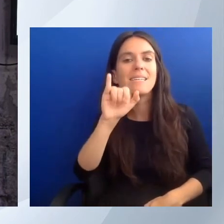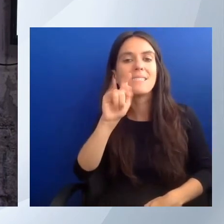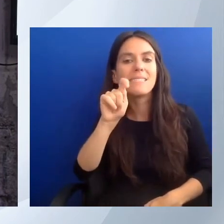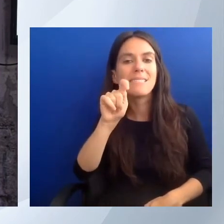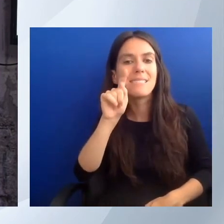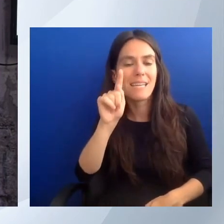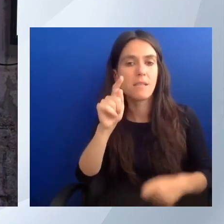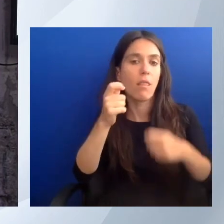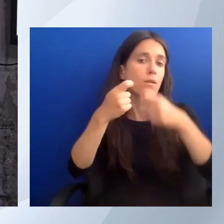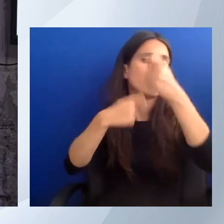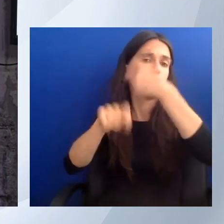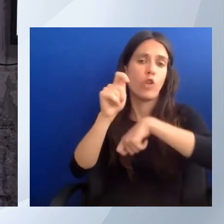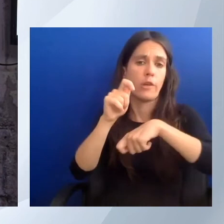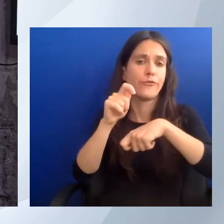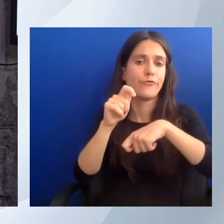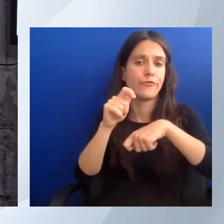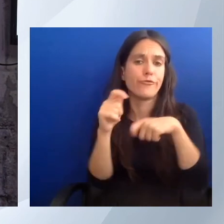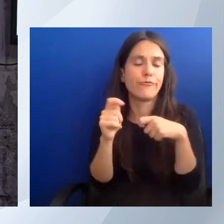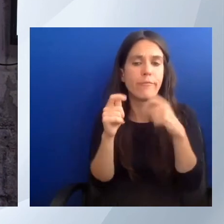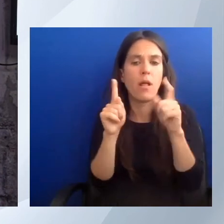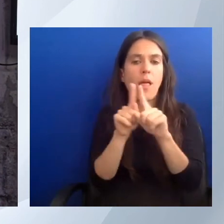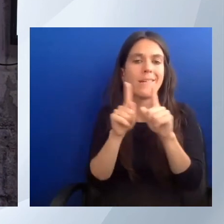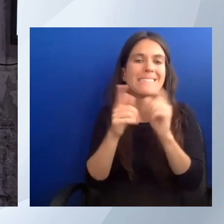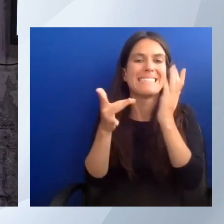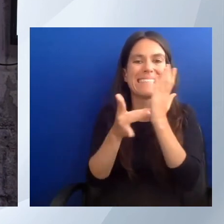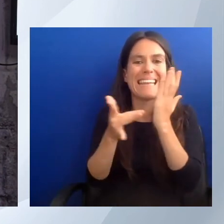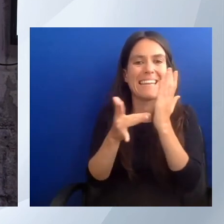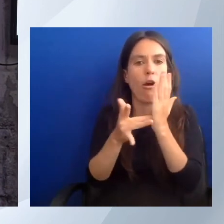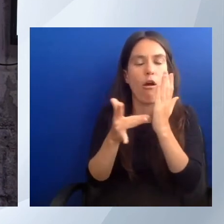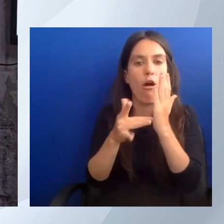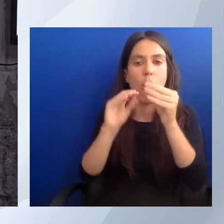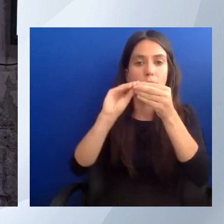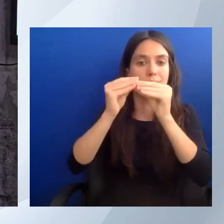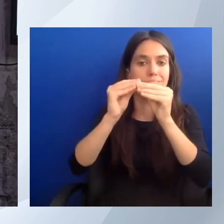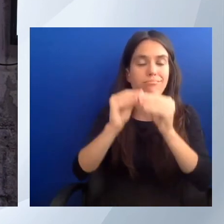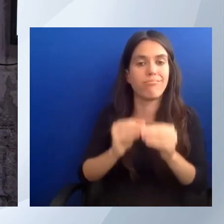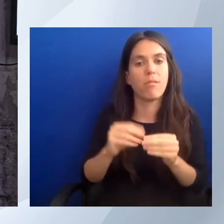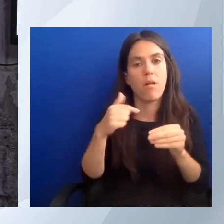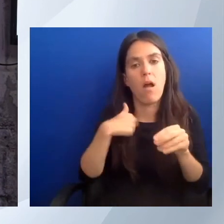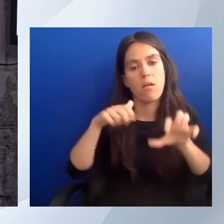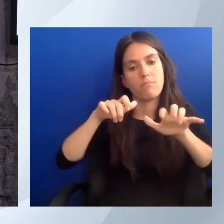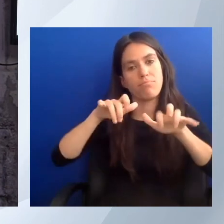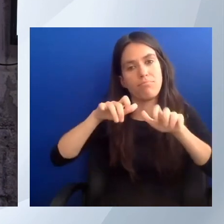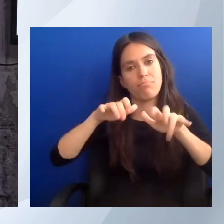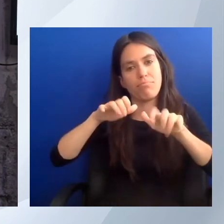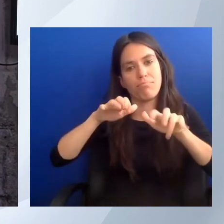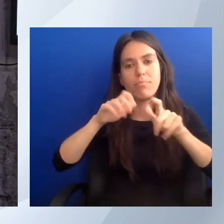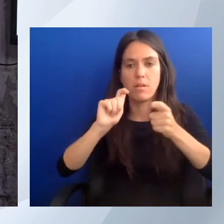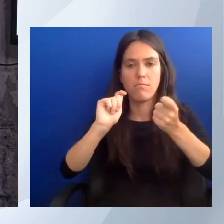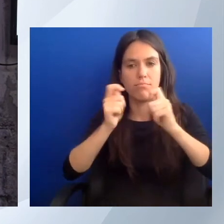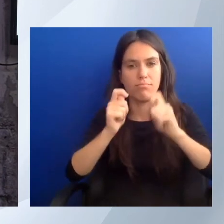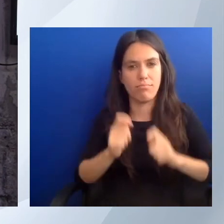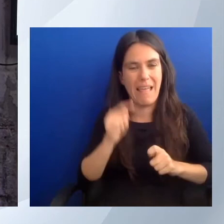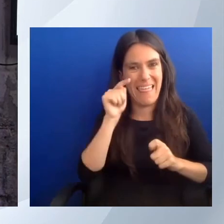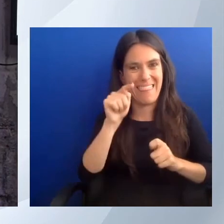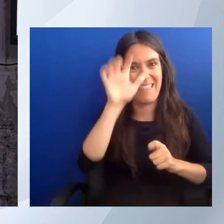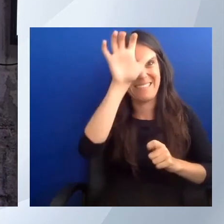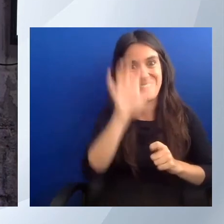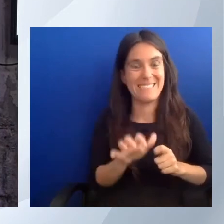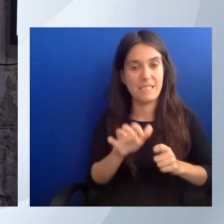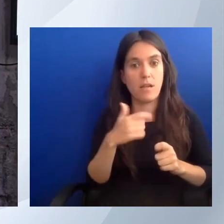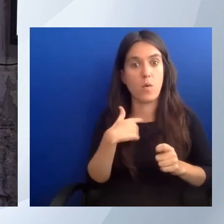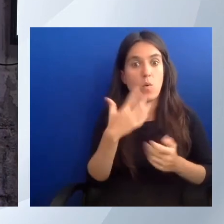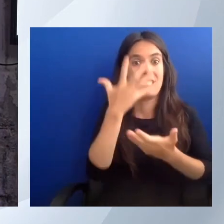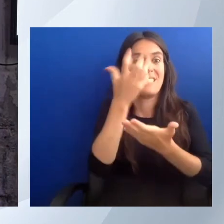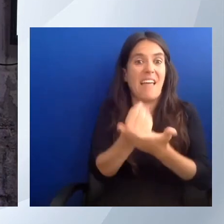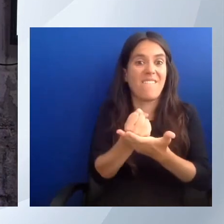the all the technical stuff for you, and you'll just go right away into edit that page. And as soon as you click on save, it will